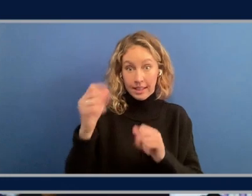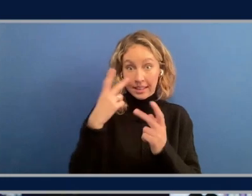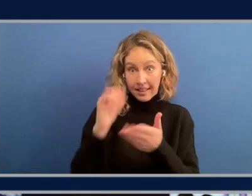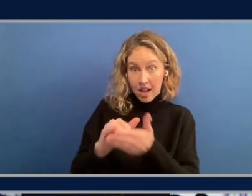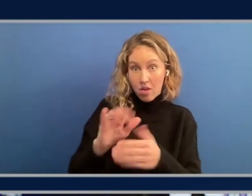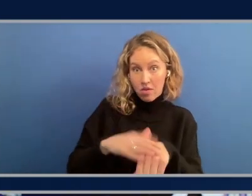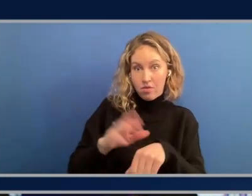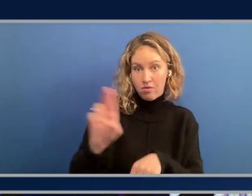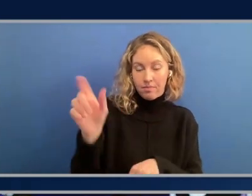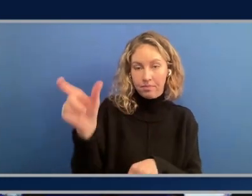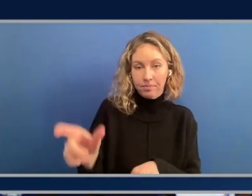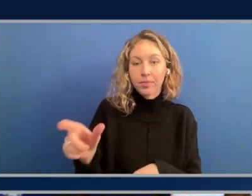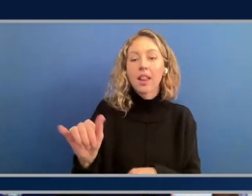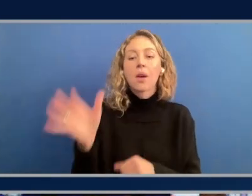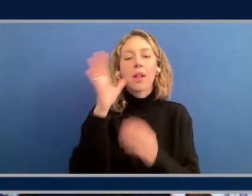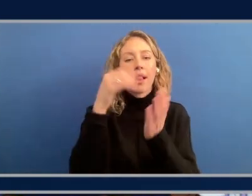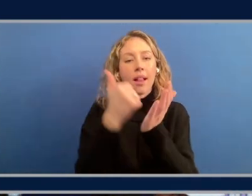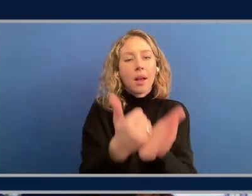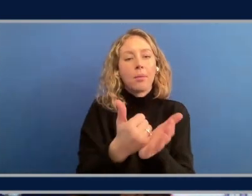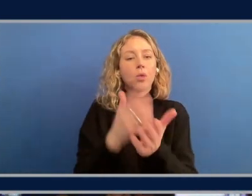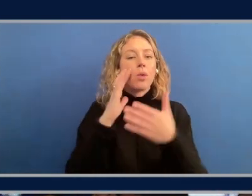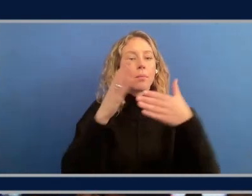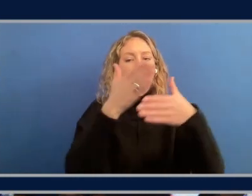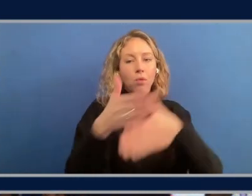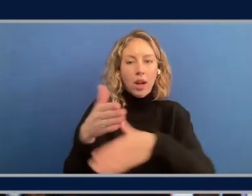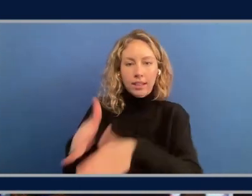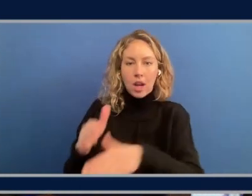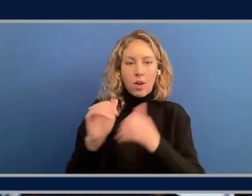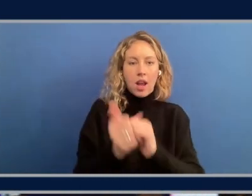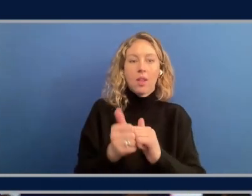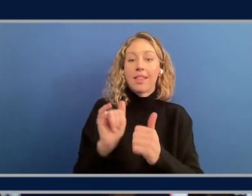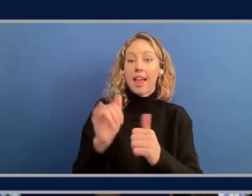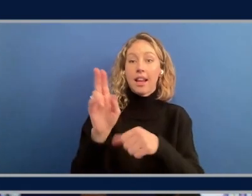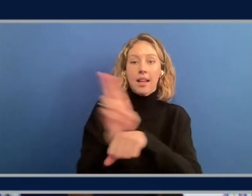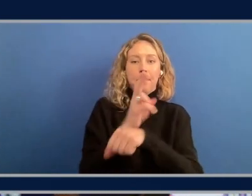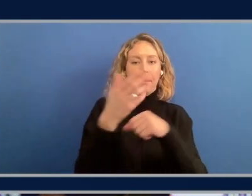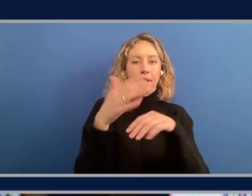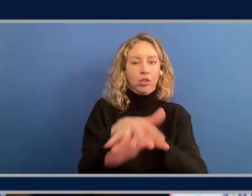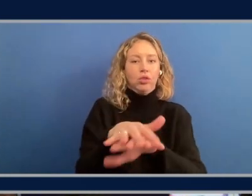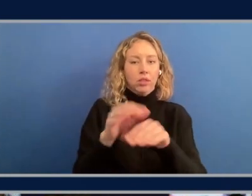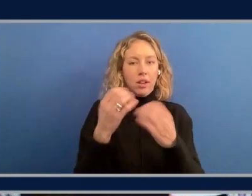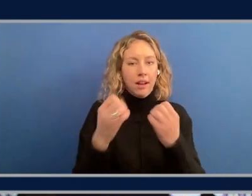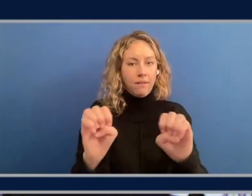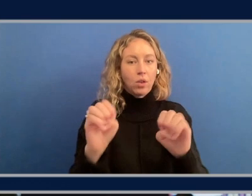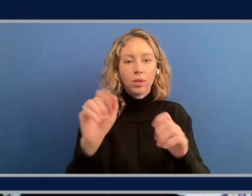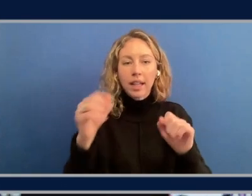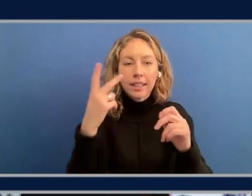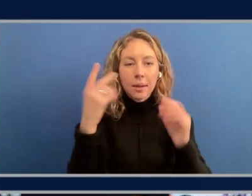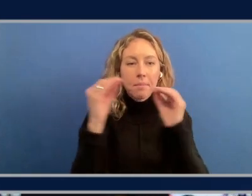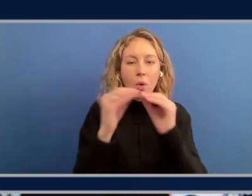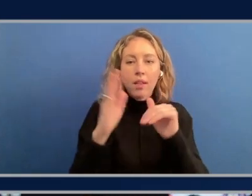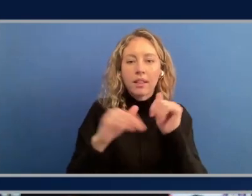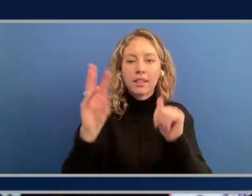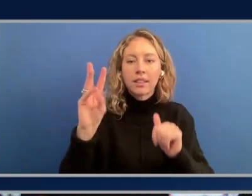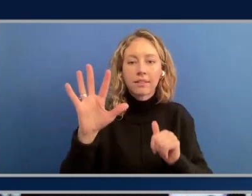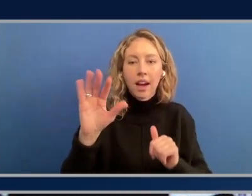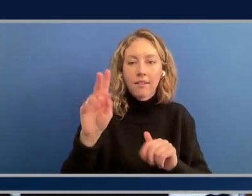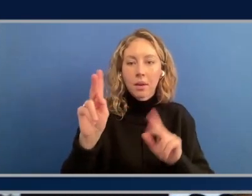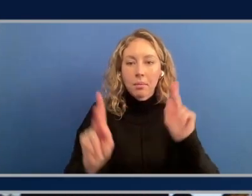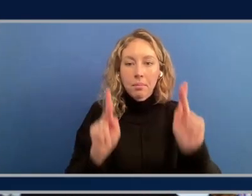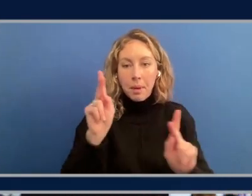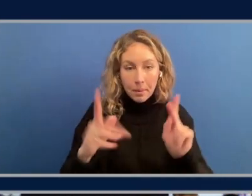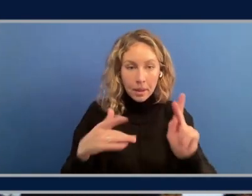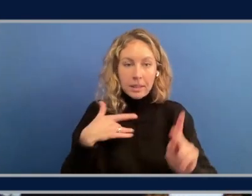this actually helps to break down the implementation effort. So we can see more than 65% is typically